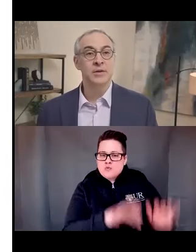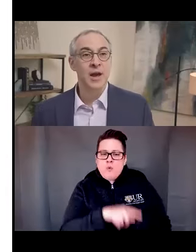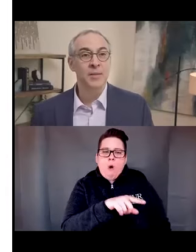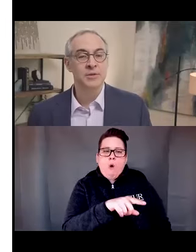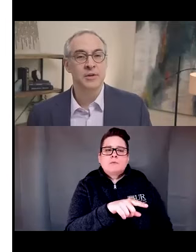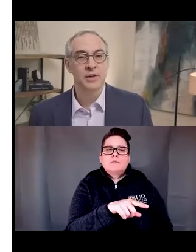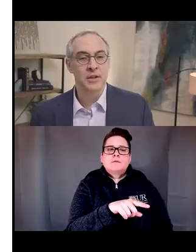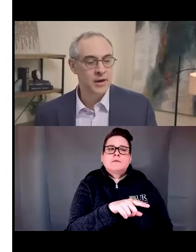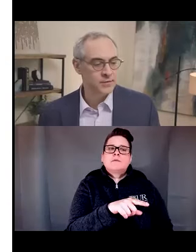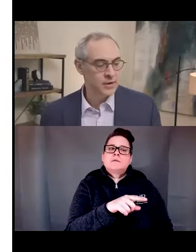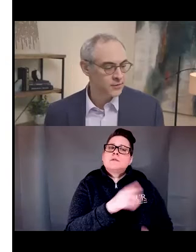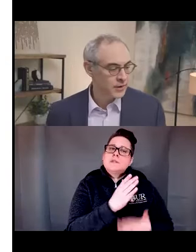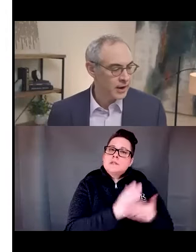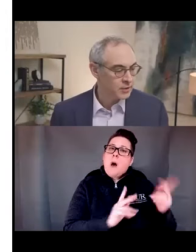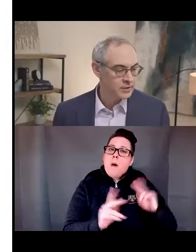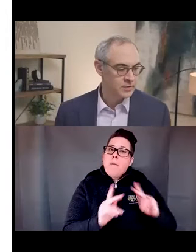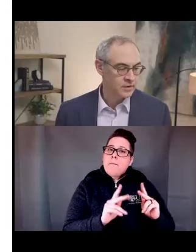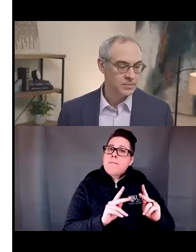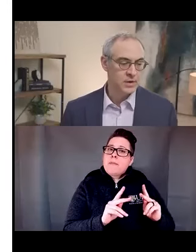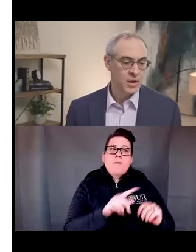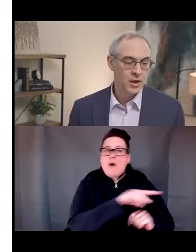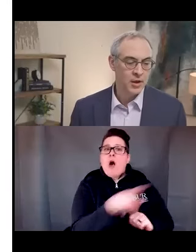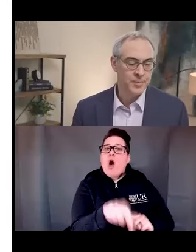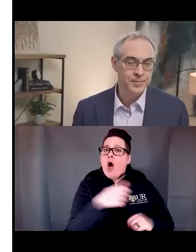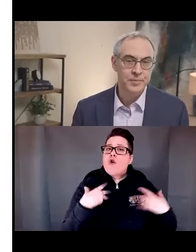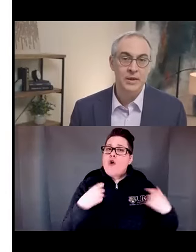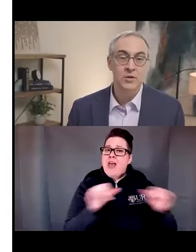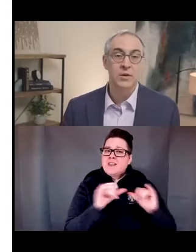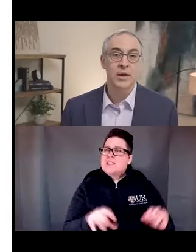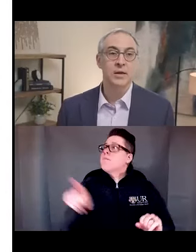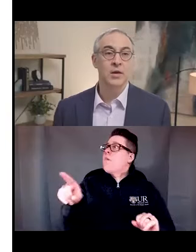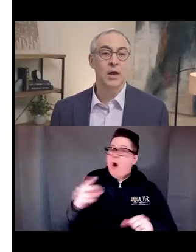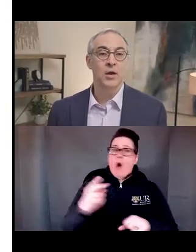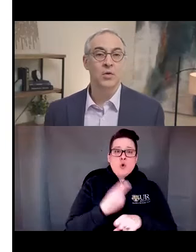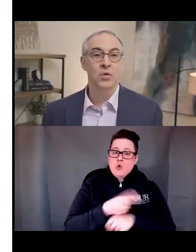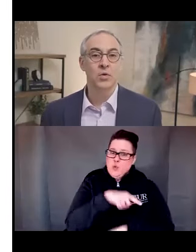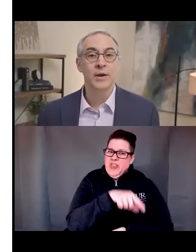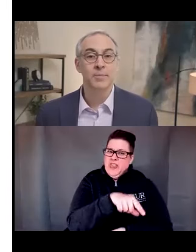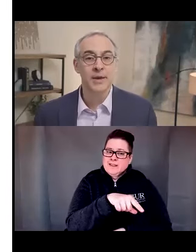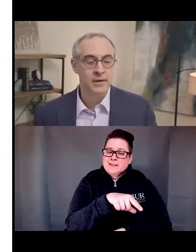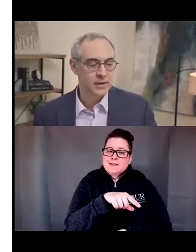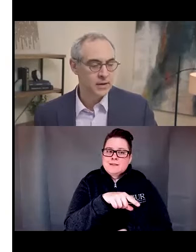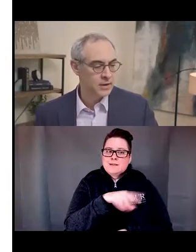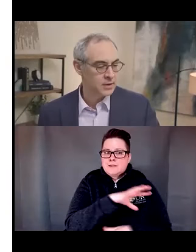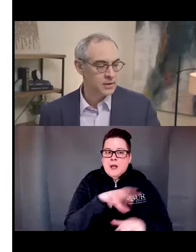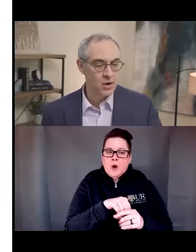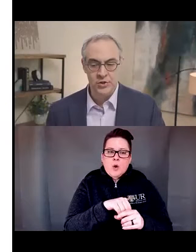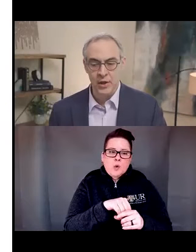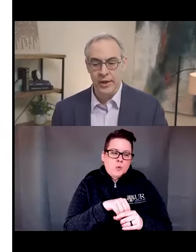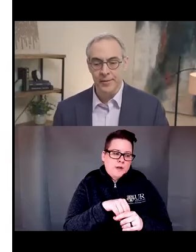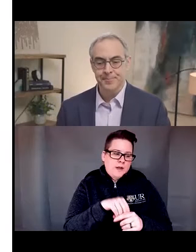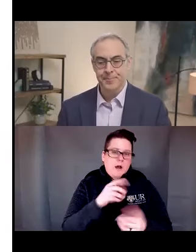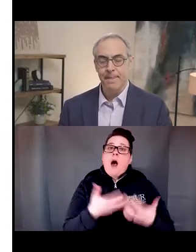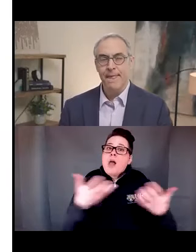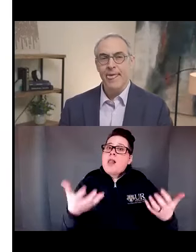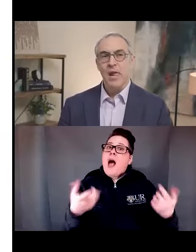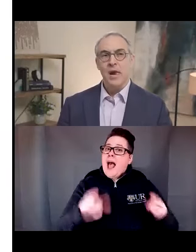some adoption in a lot of different health systems, including quite a bit in